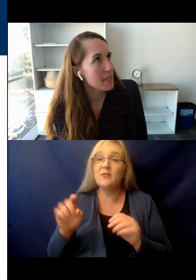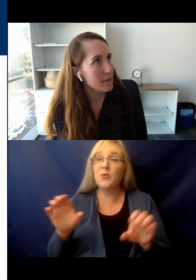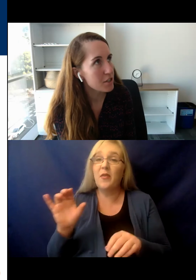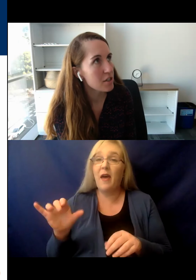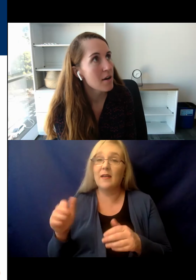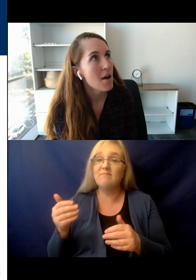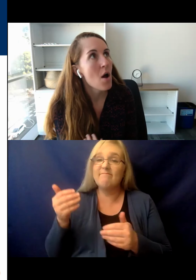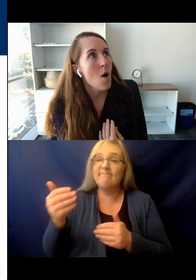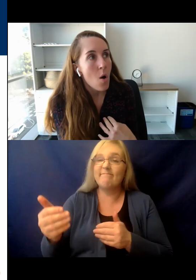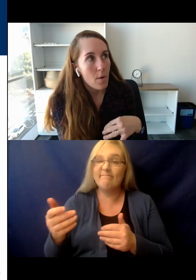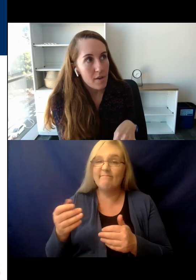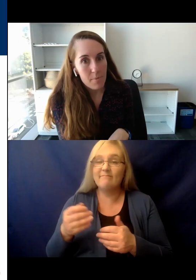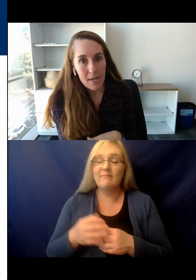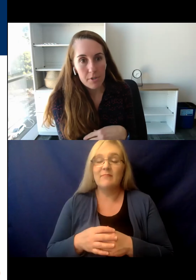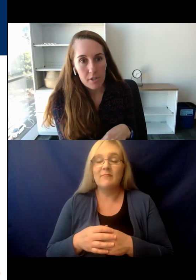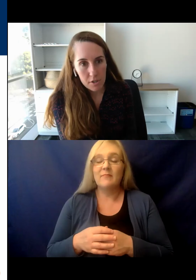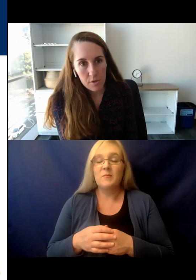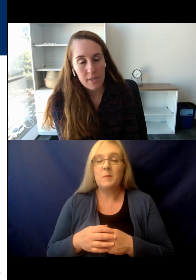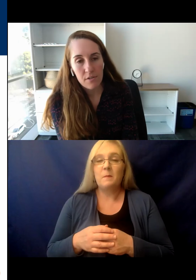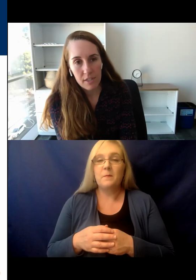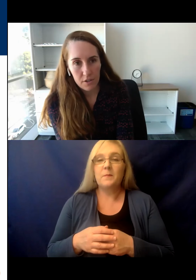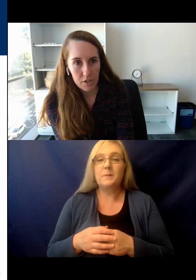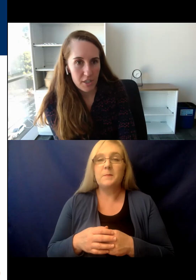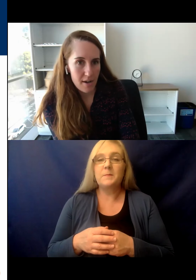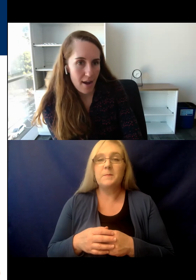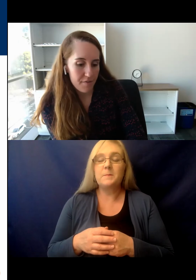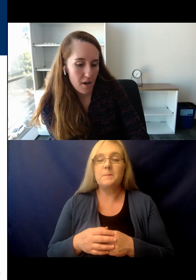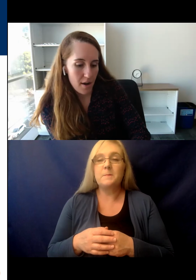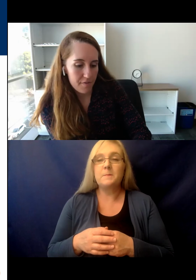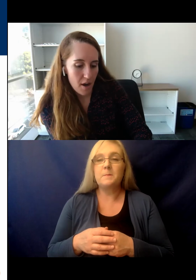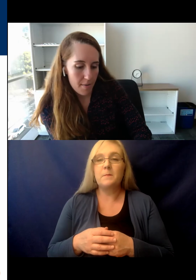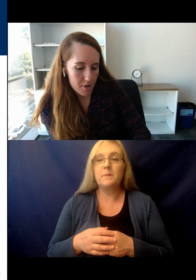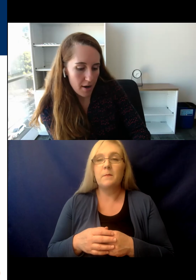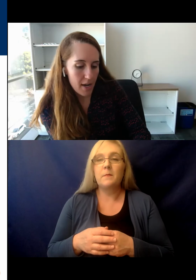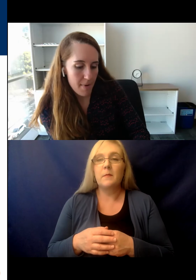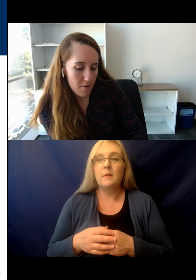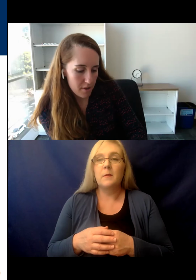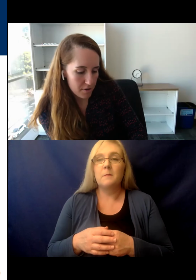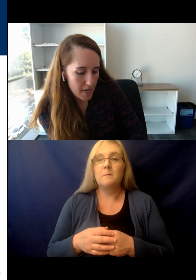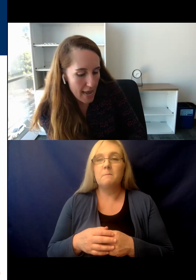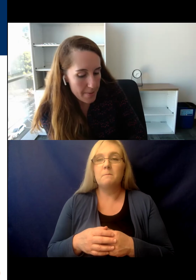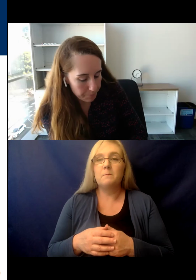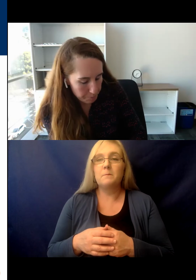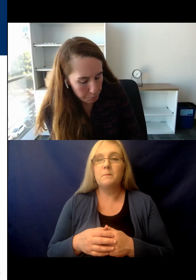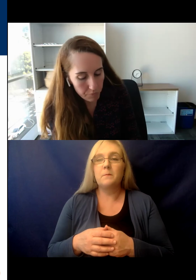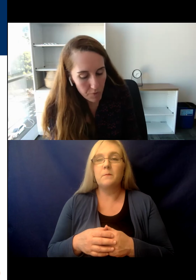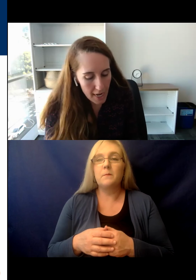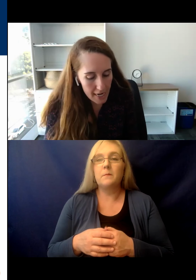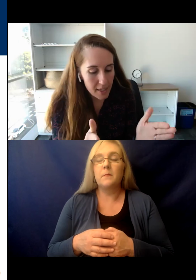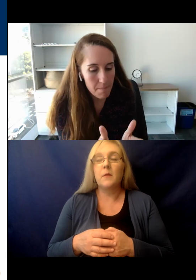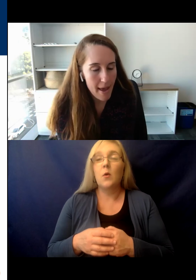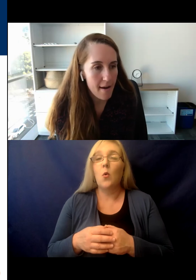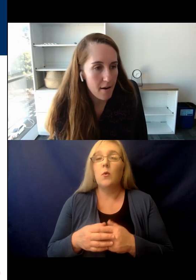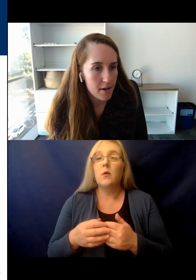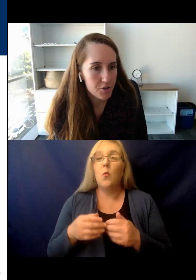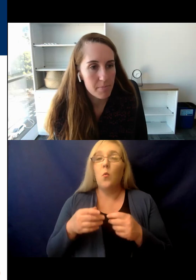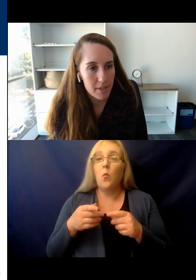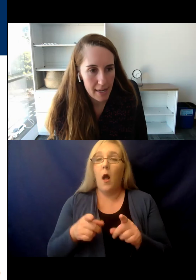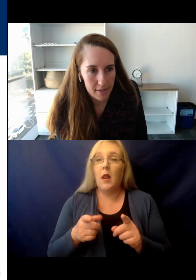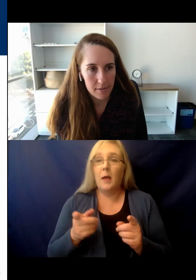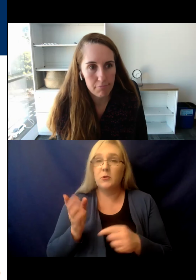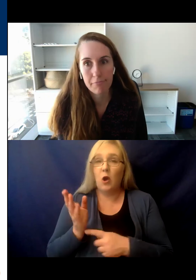as a big picture, what we've been able to do in the research agenda I'm talking about with you today is